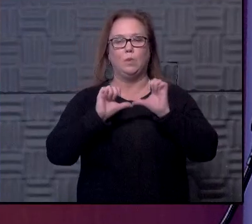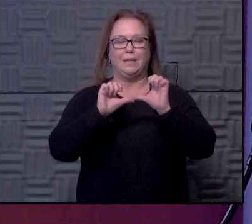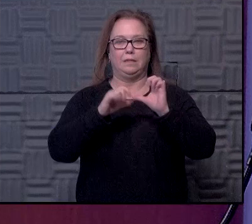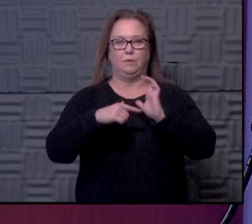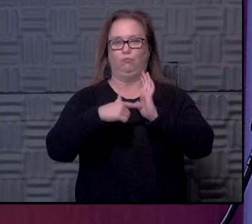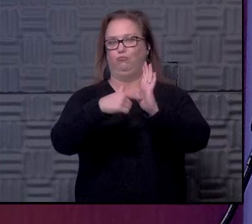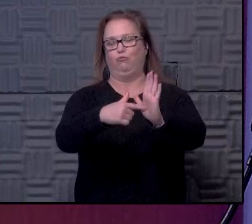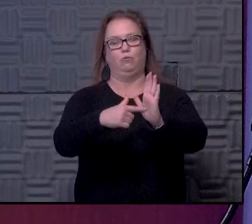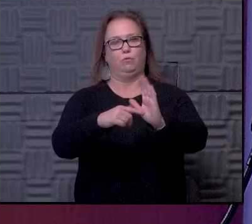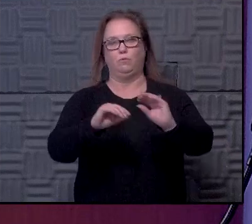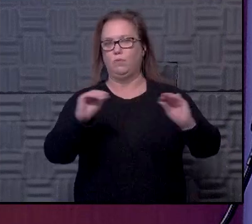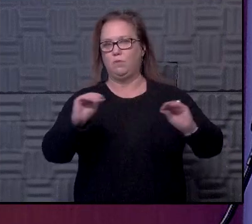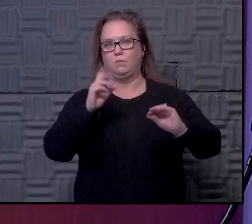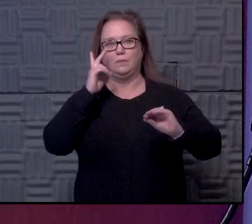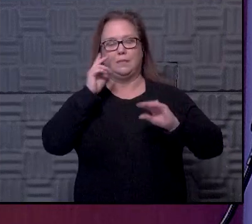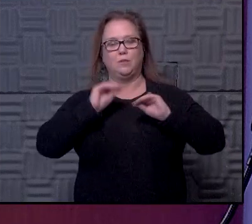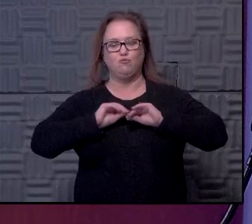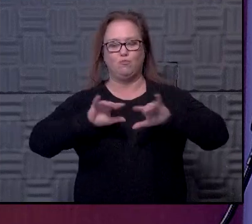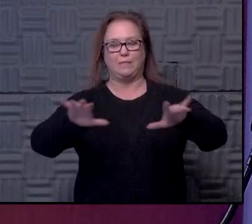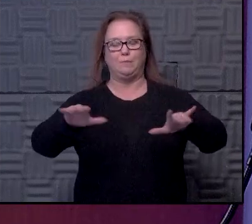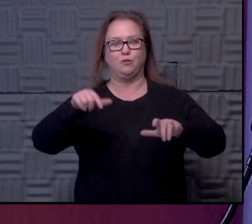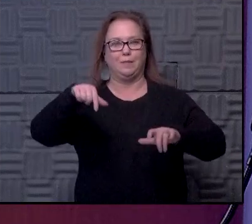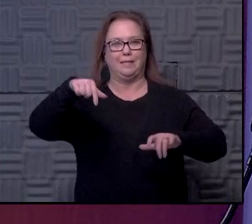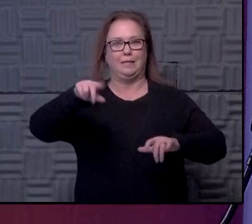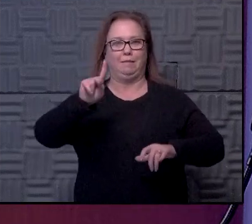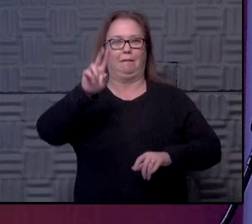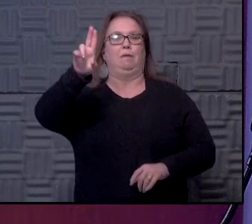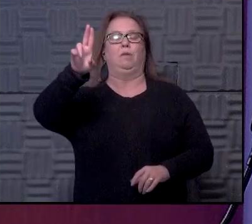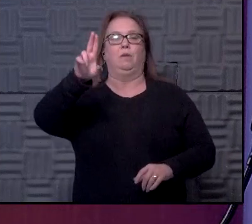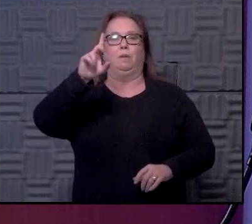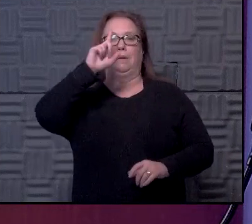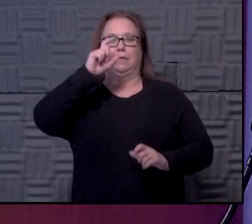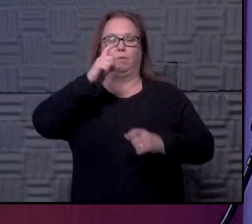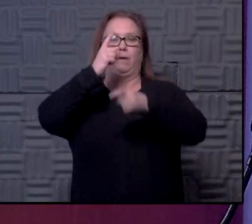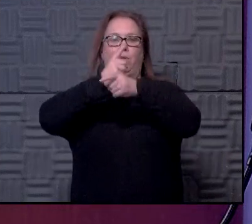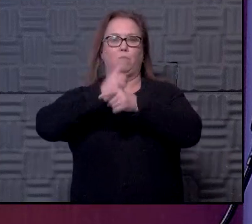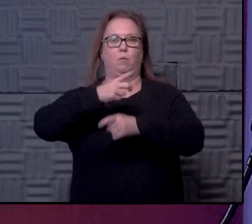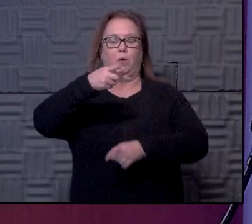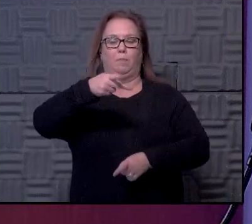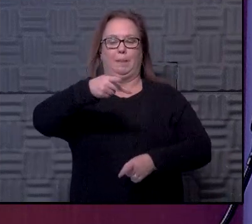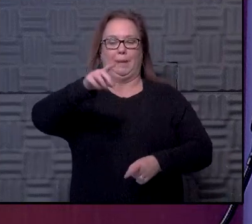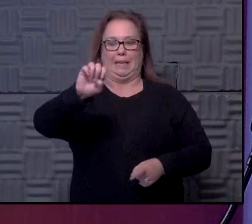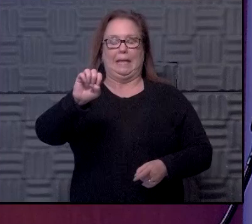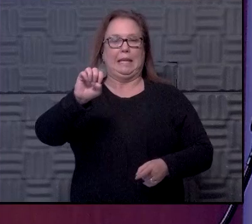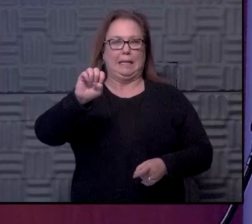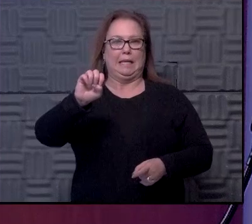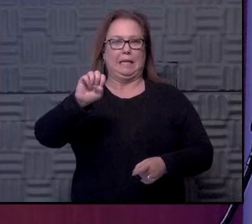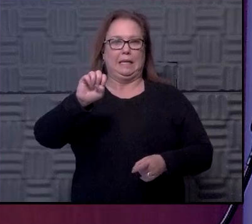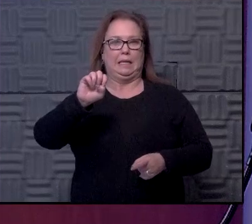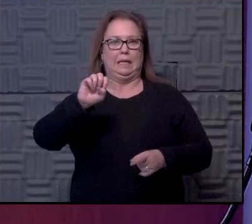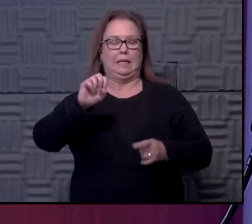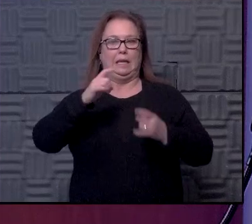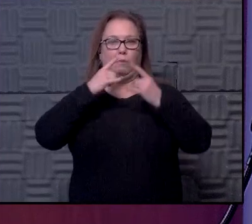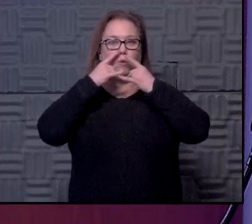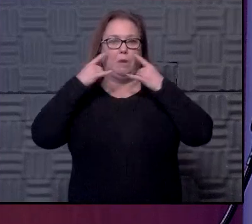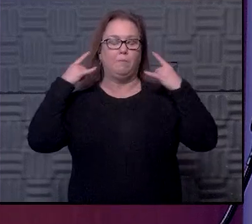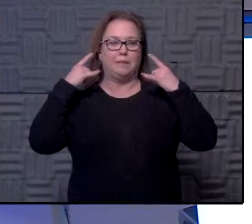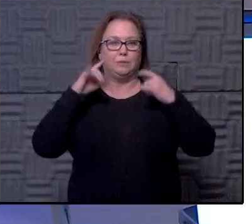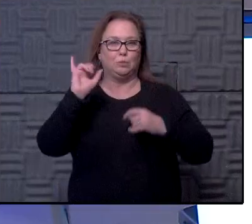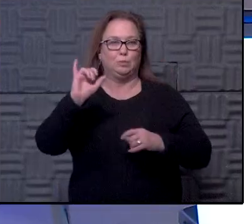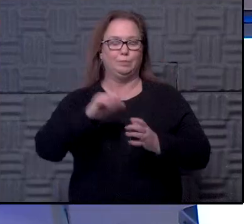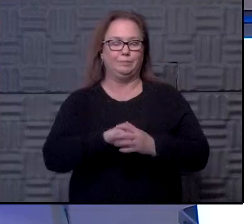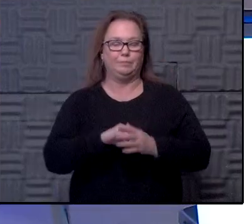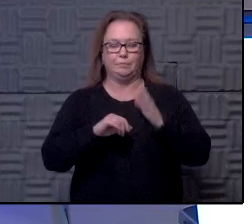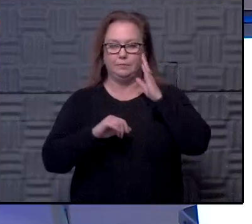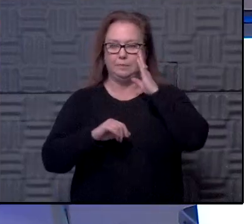demonstrate that we don't see transmission because we have appropriate PPE on, and most importantly, we're wearing the surgical masks. So